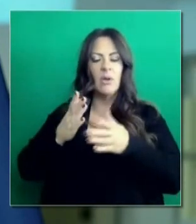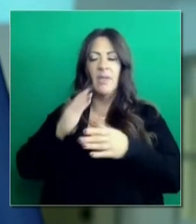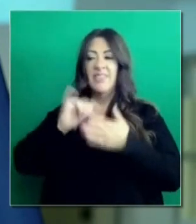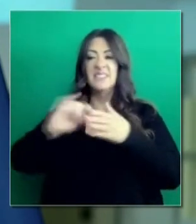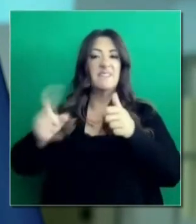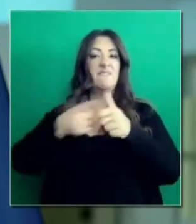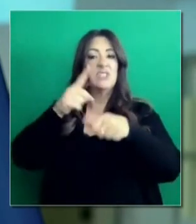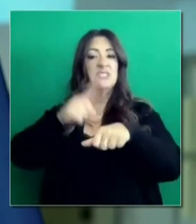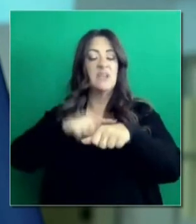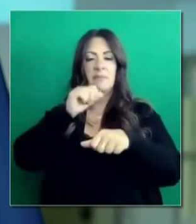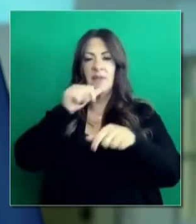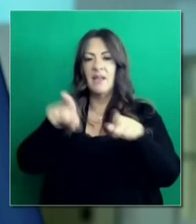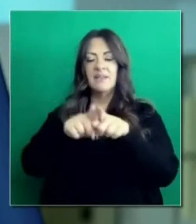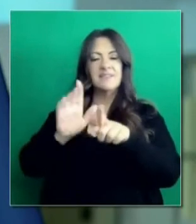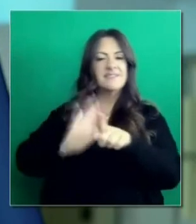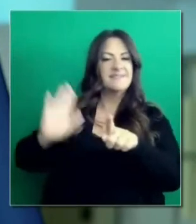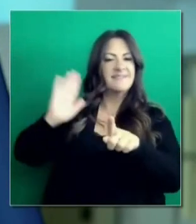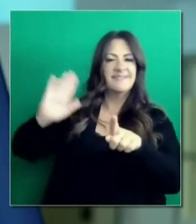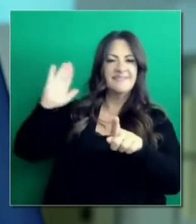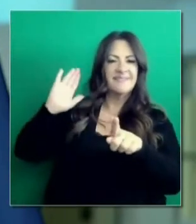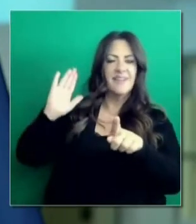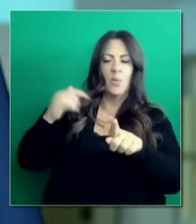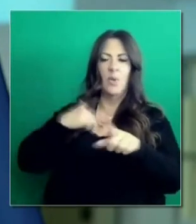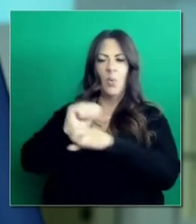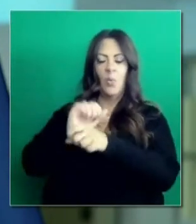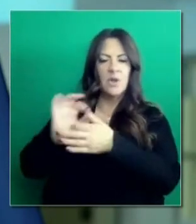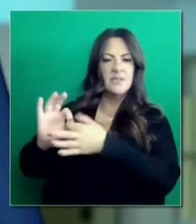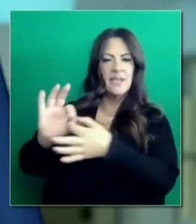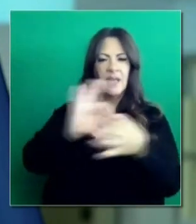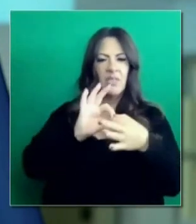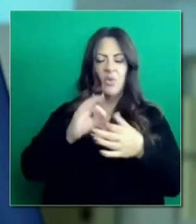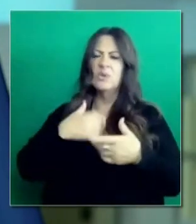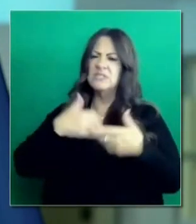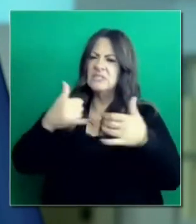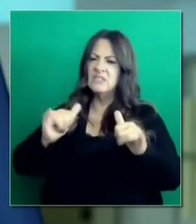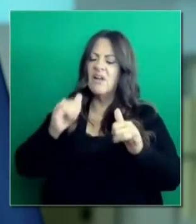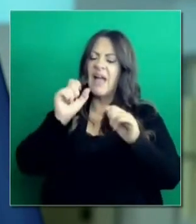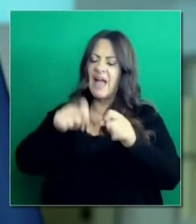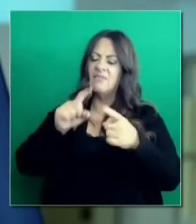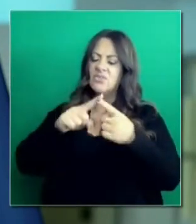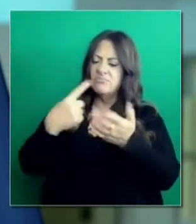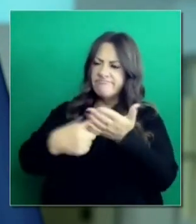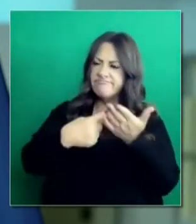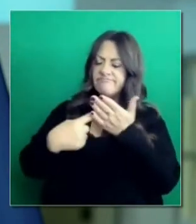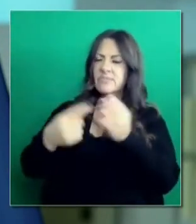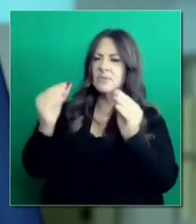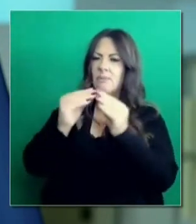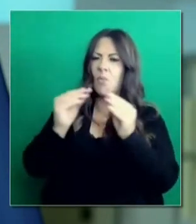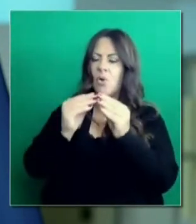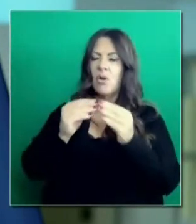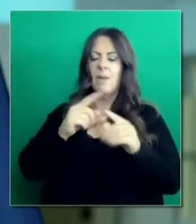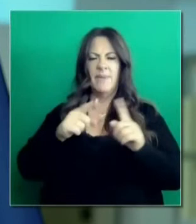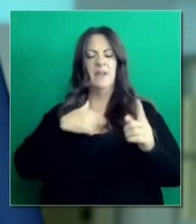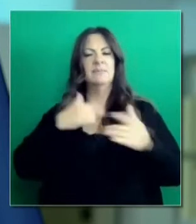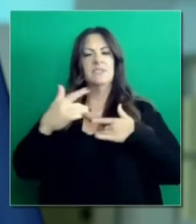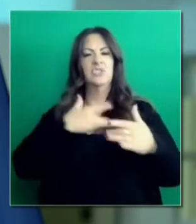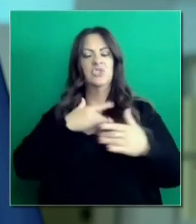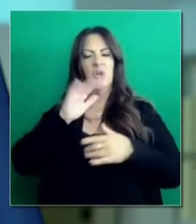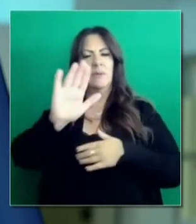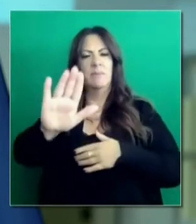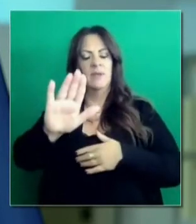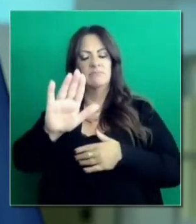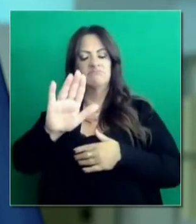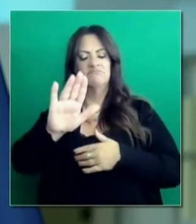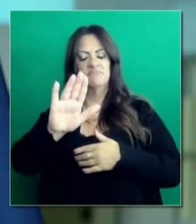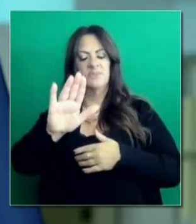working collaboratively together, and we've got work to do. I'm very familiar with the concerns that you raise. In fact, some